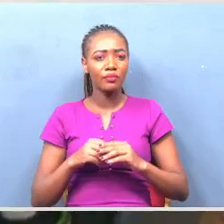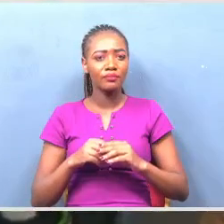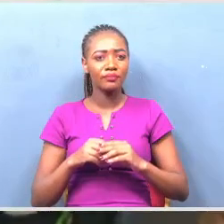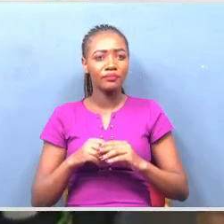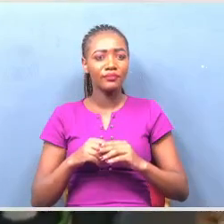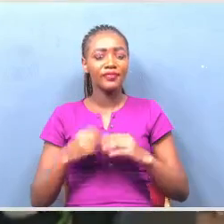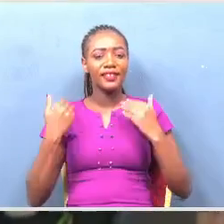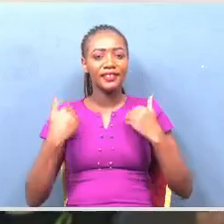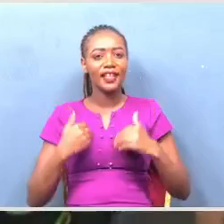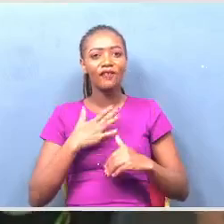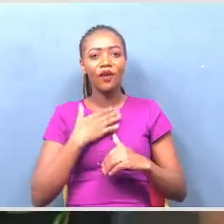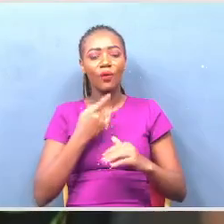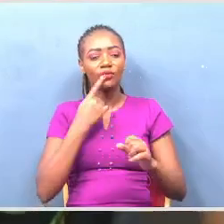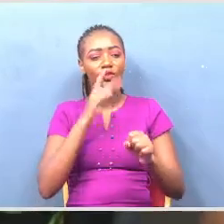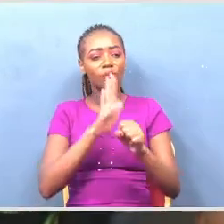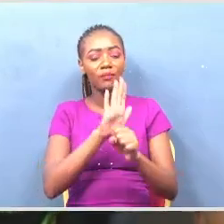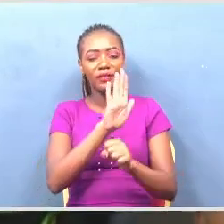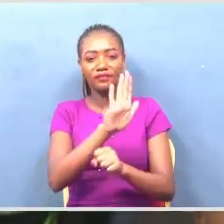I give you my word